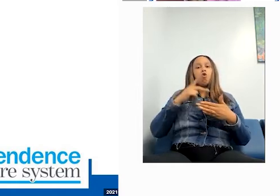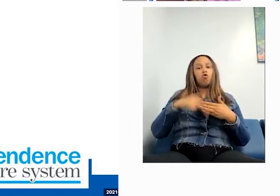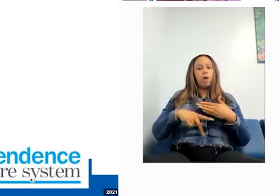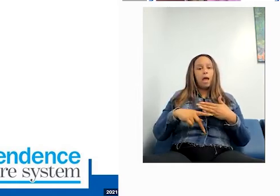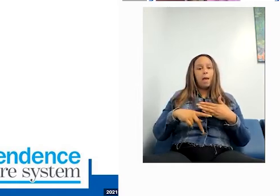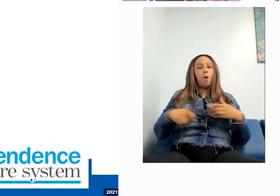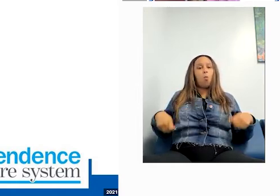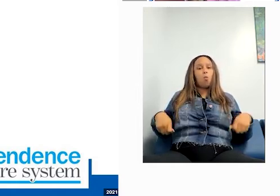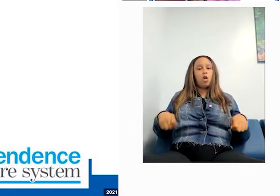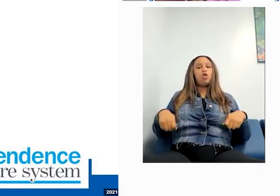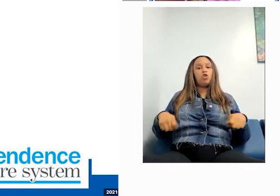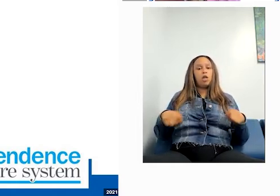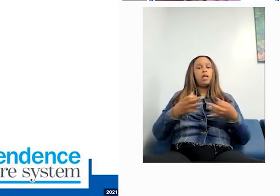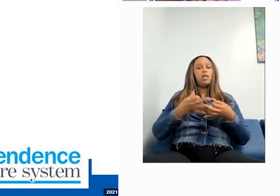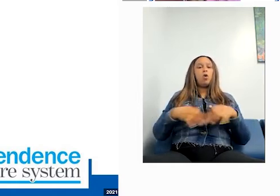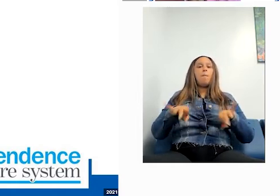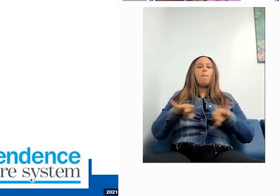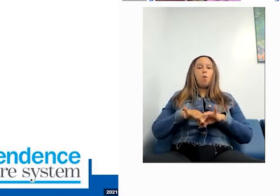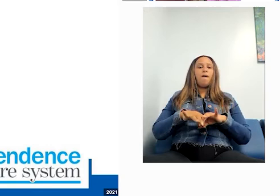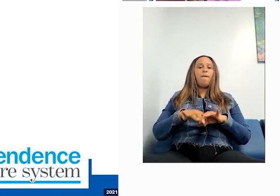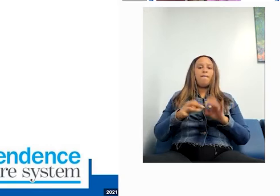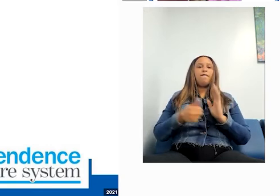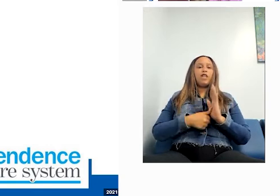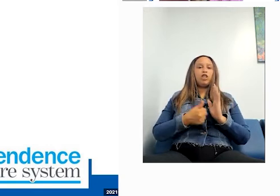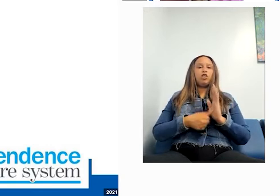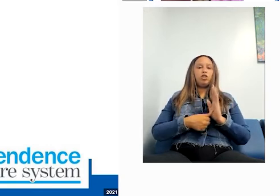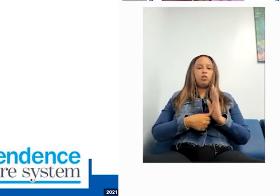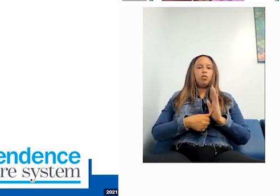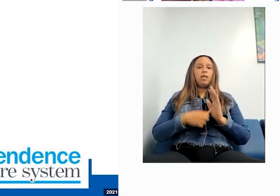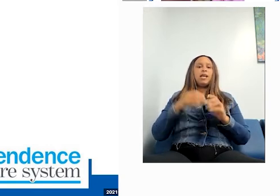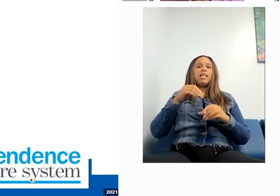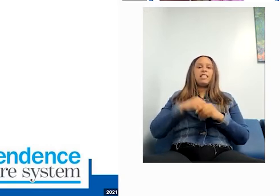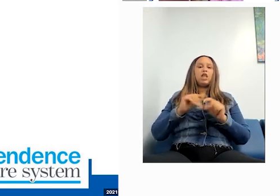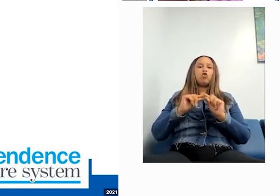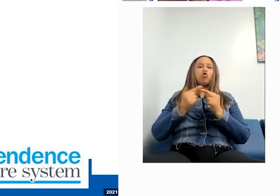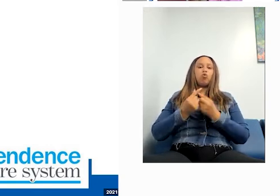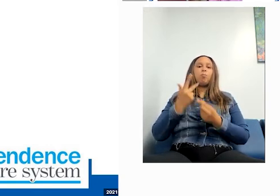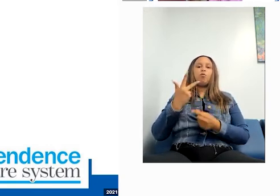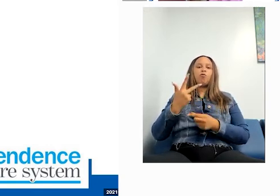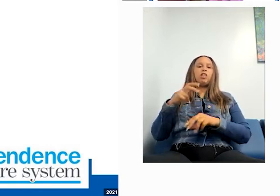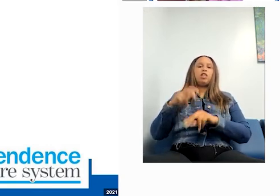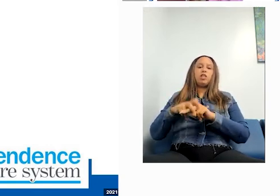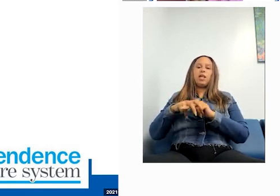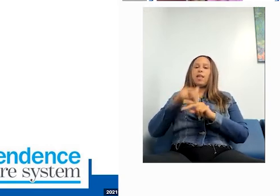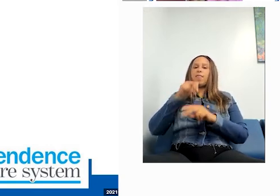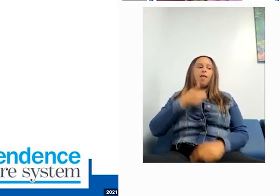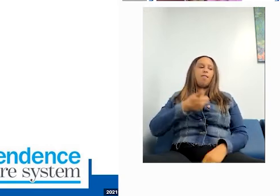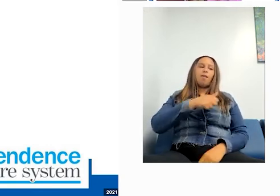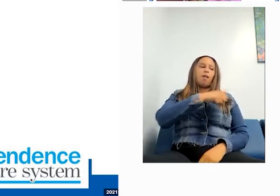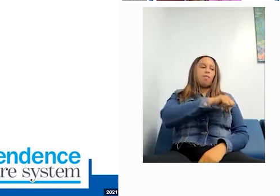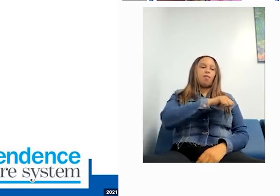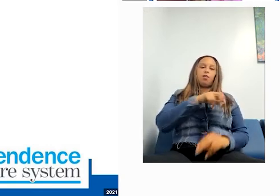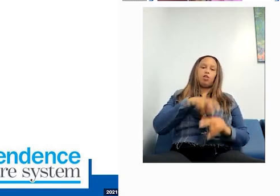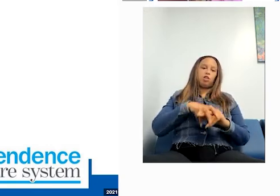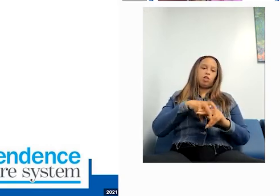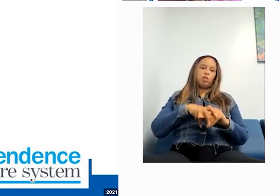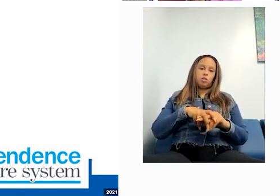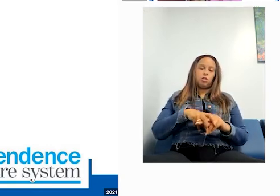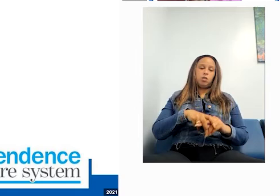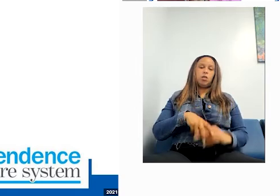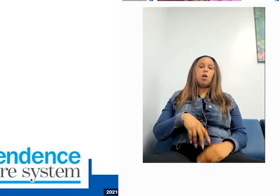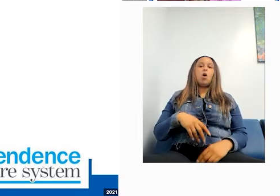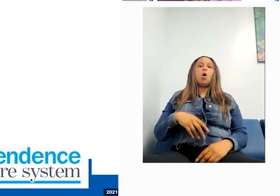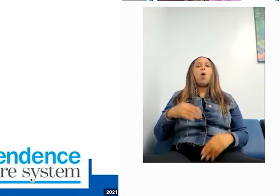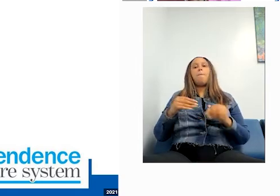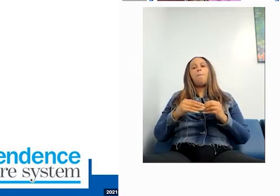really important feature. It's found in group 3 chairs. It's not found in other chairs. And more importantly, you have